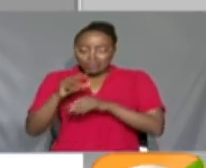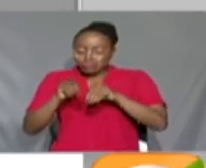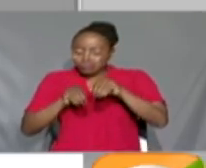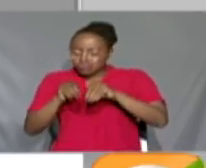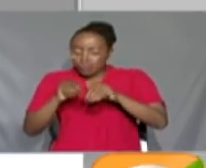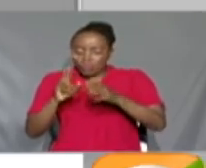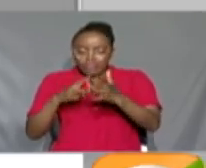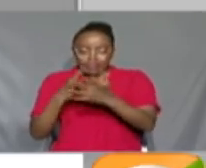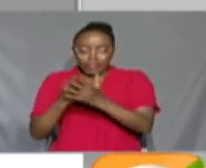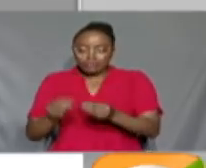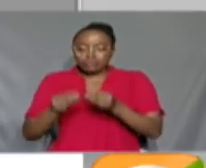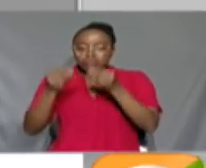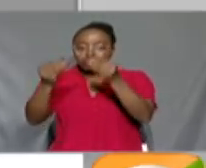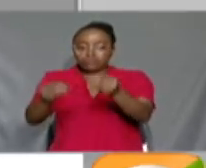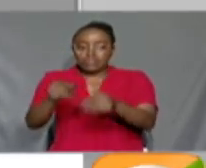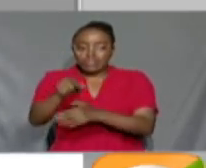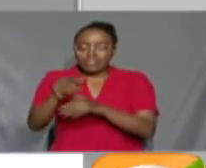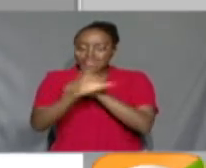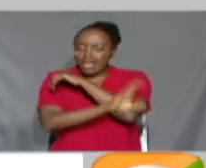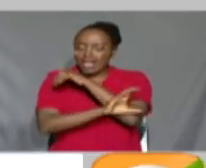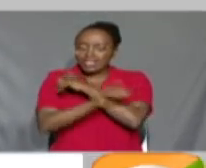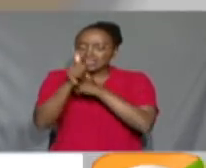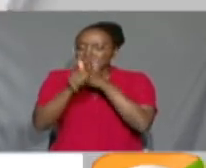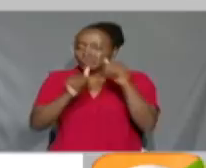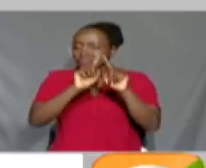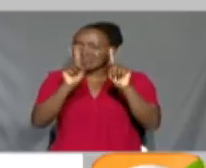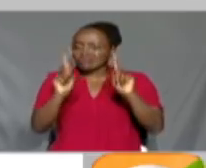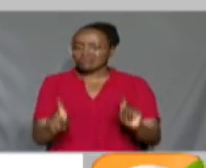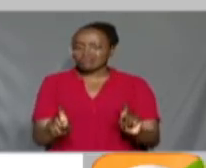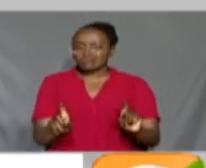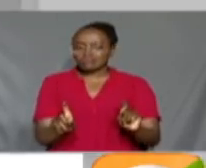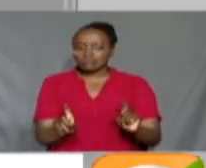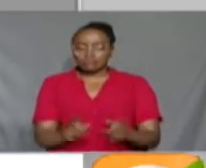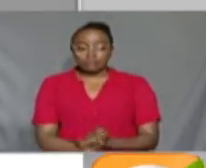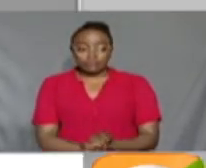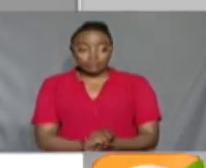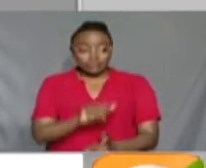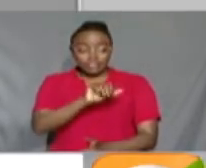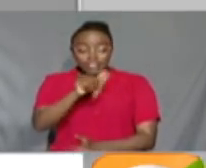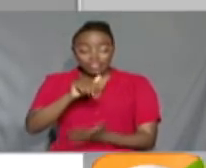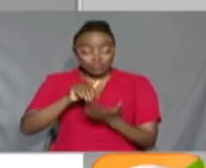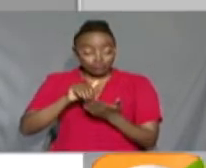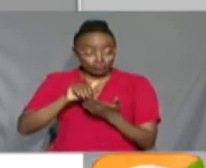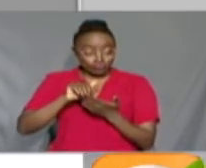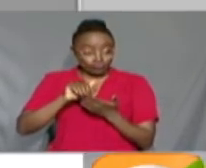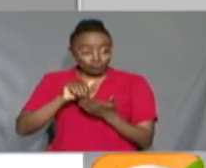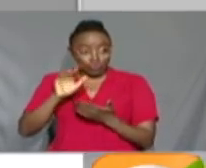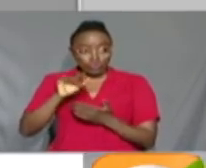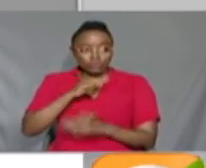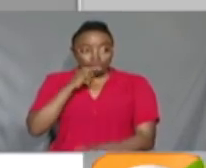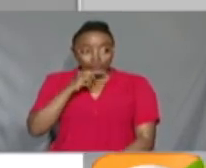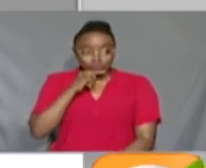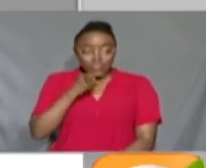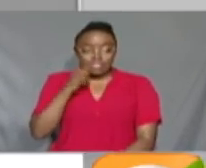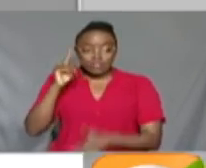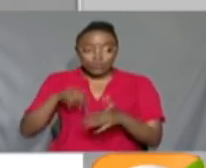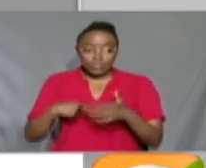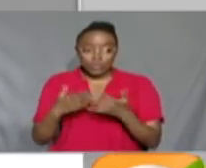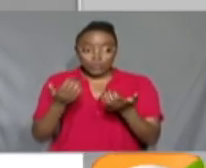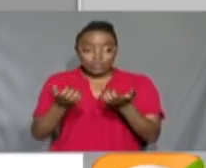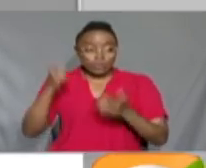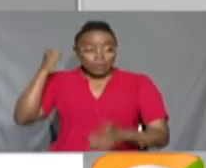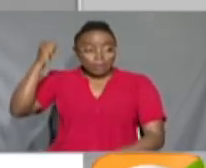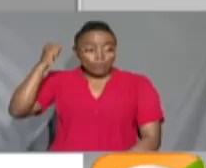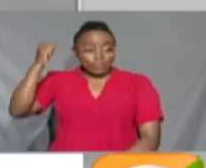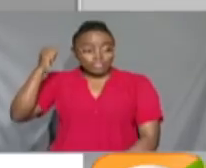failed to deliver. What kind of a country is this? And do we have one more? Okay, Sydney says required